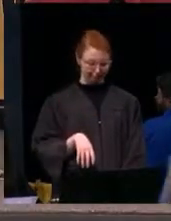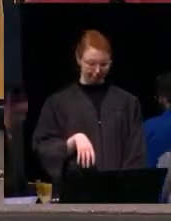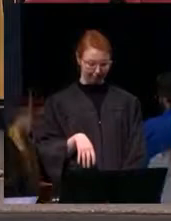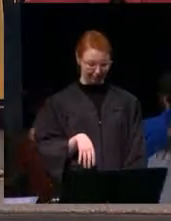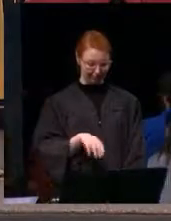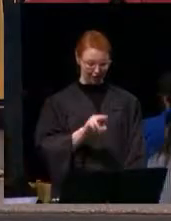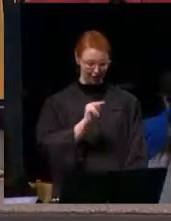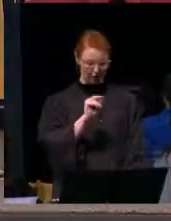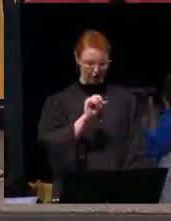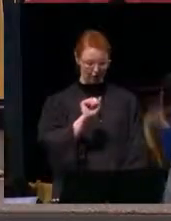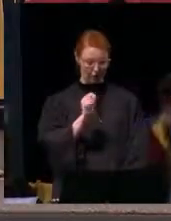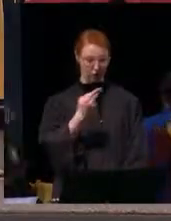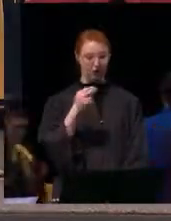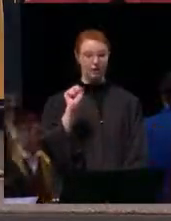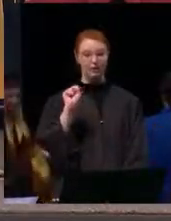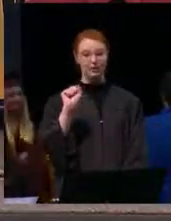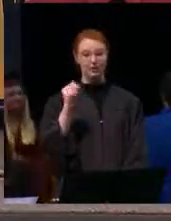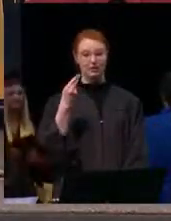Noah Sarr.